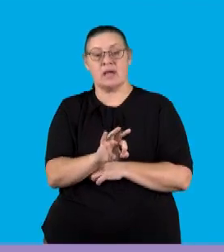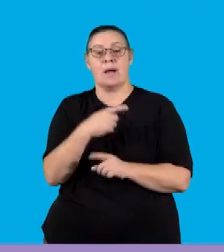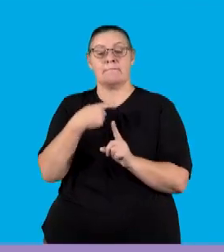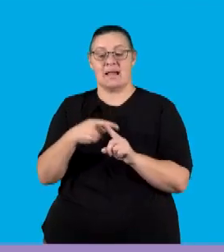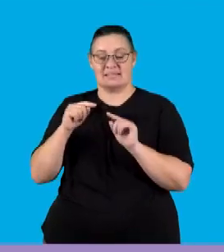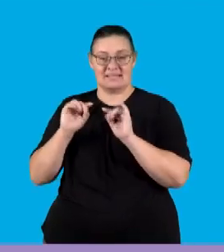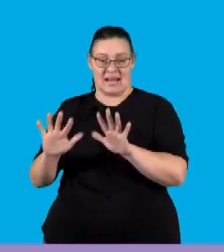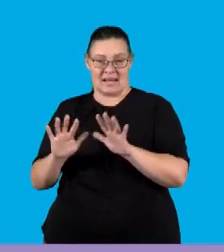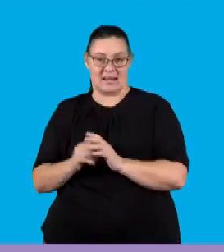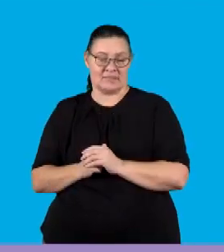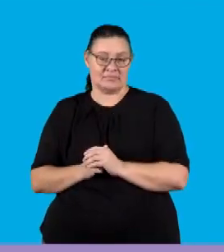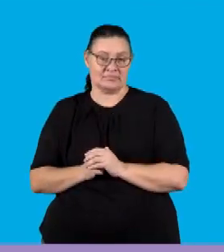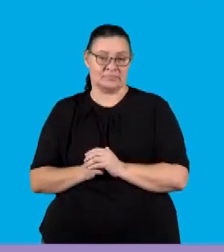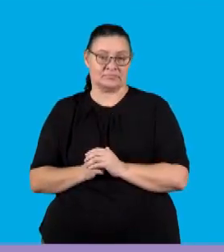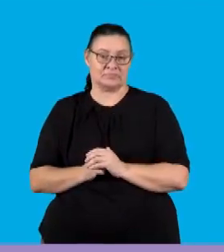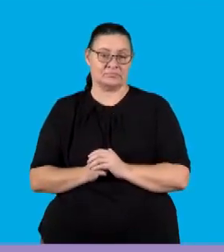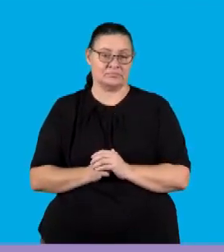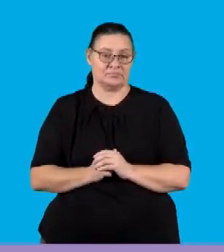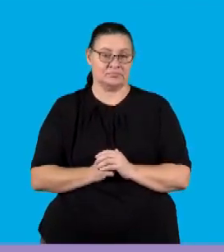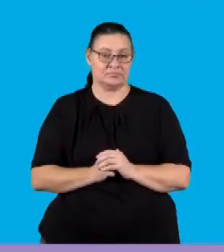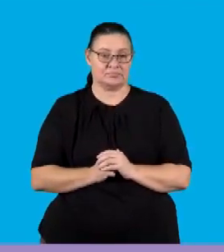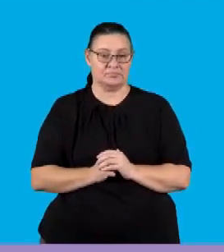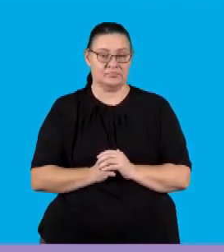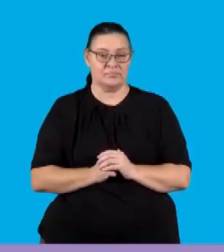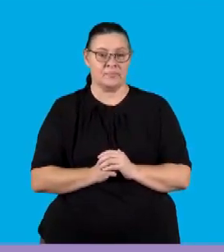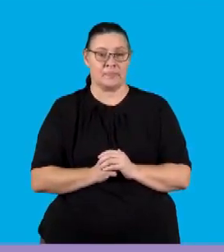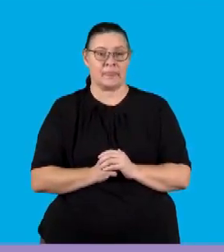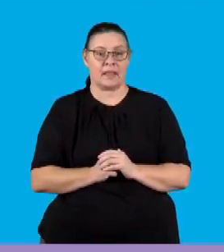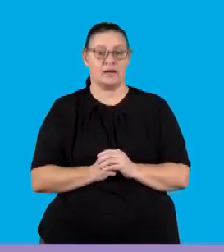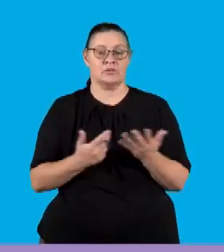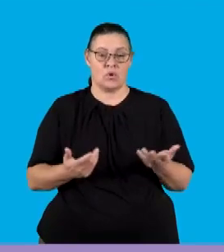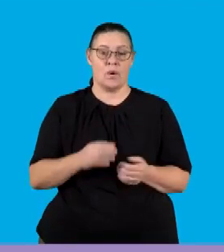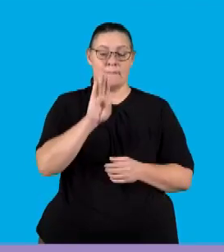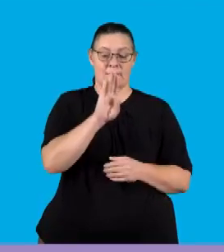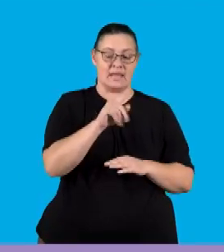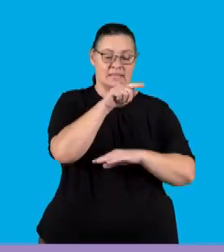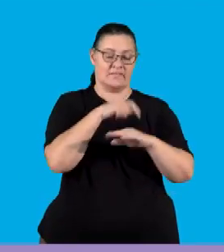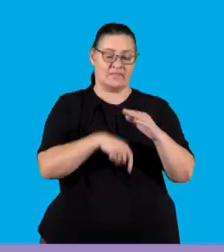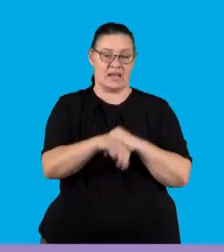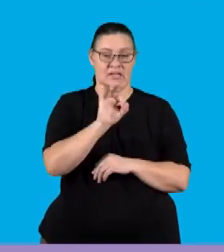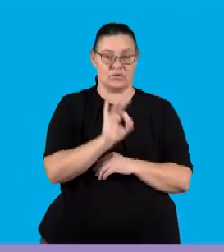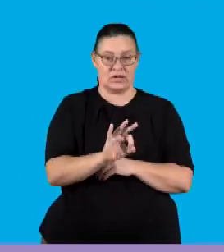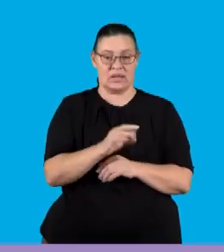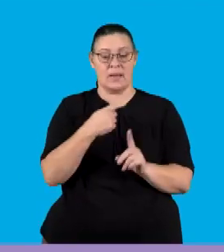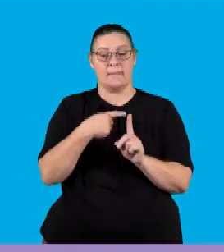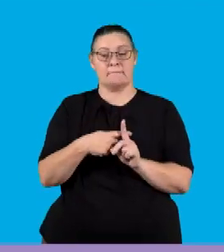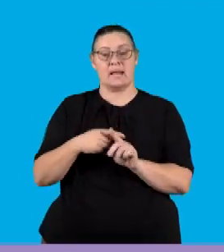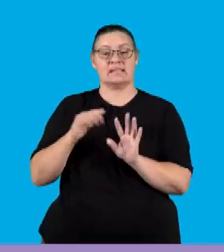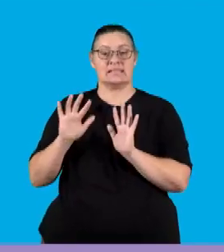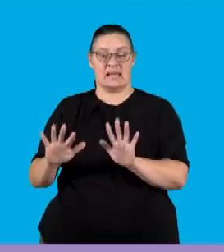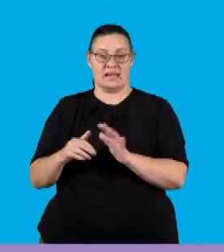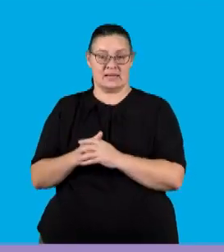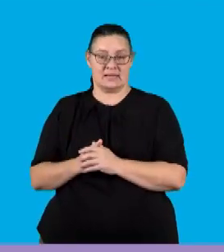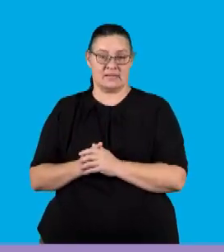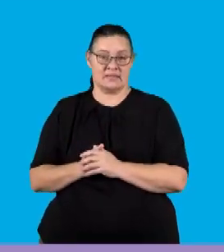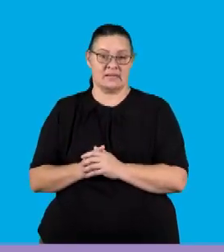3, and we are going to add our 10. So B divided by 3 plus 10,